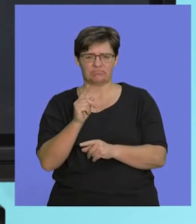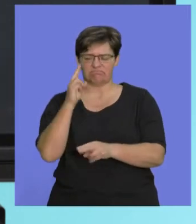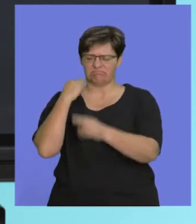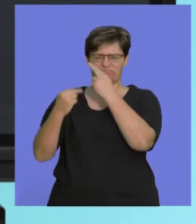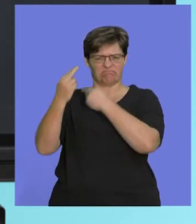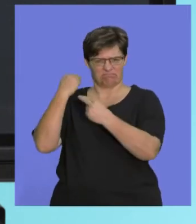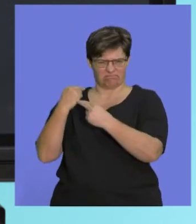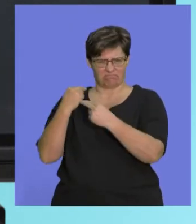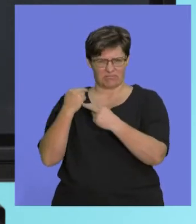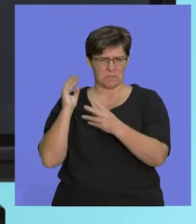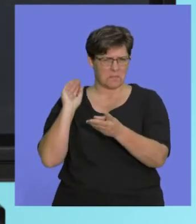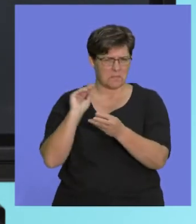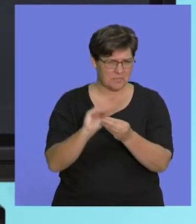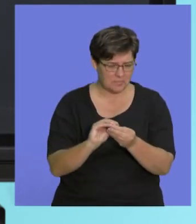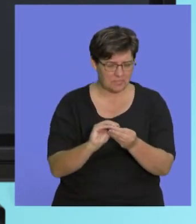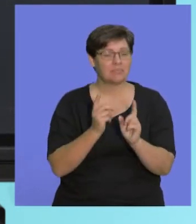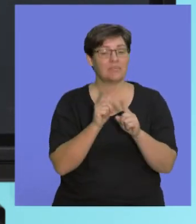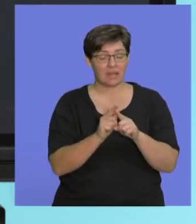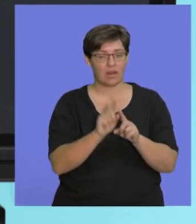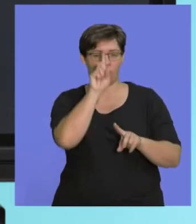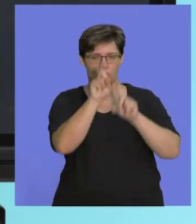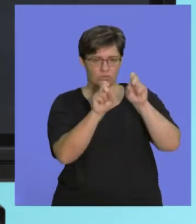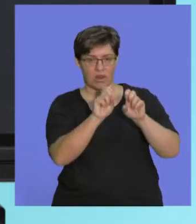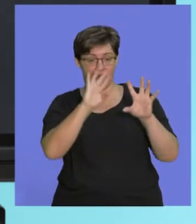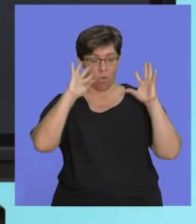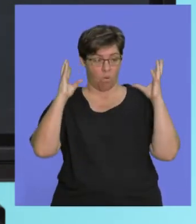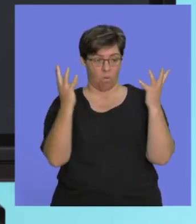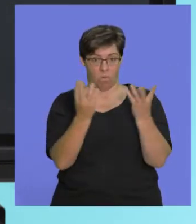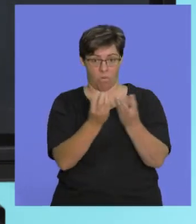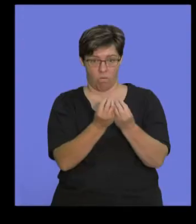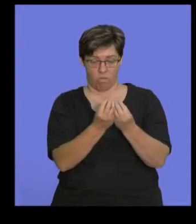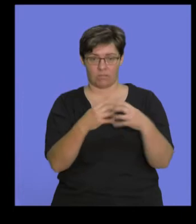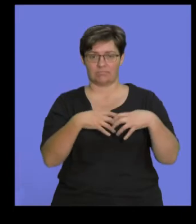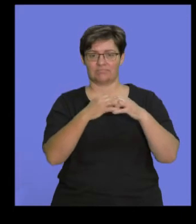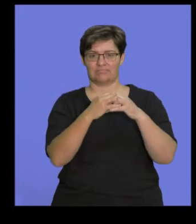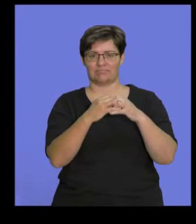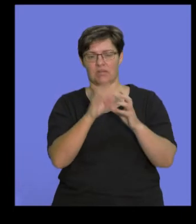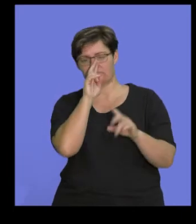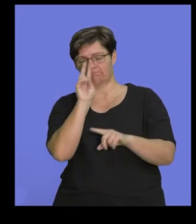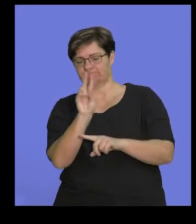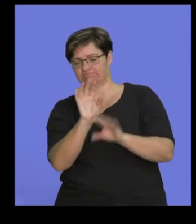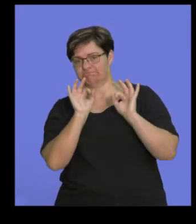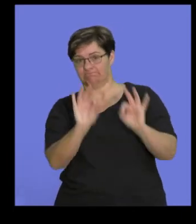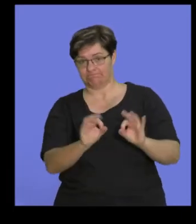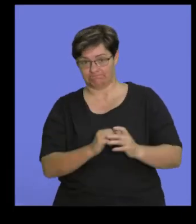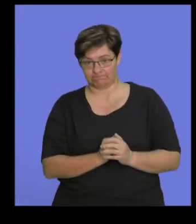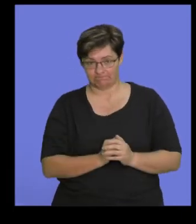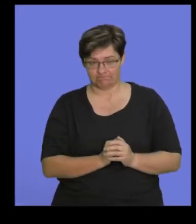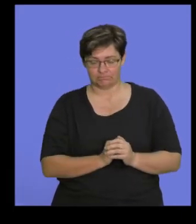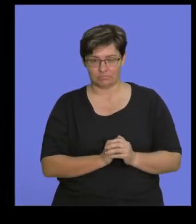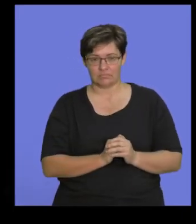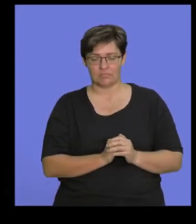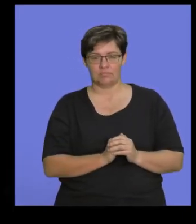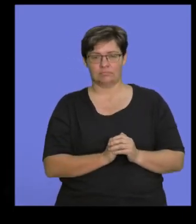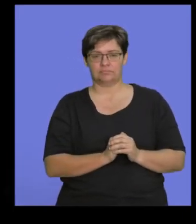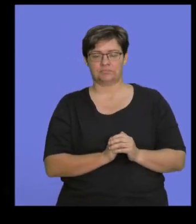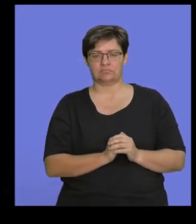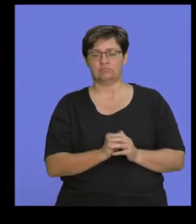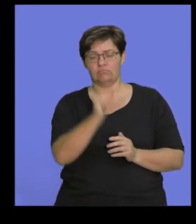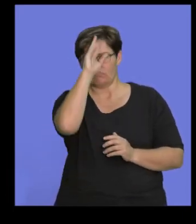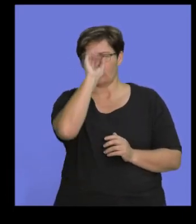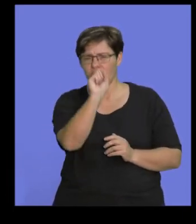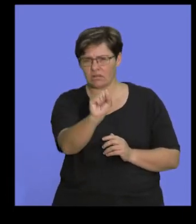put everything that we've done so far into perspective. So let's just do that. Now remember, our big idea is